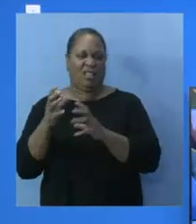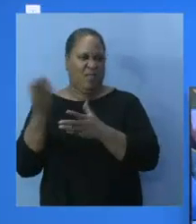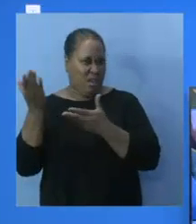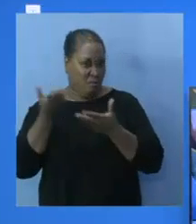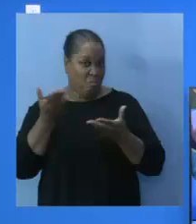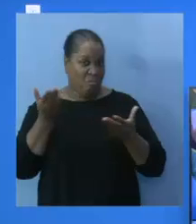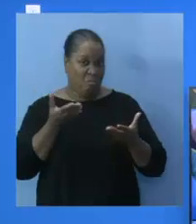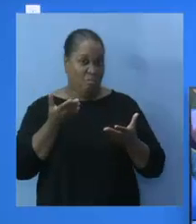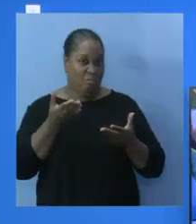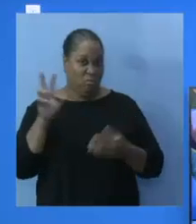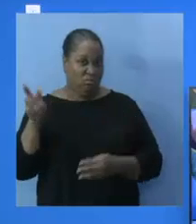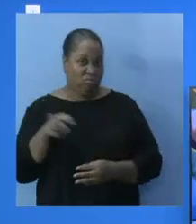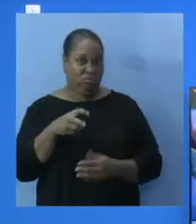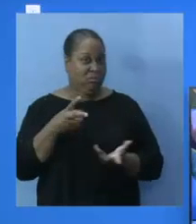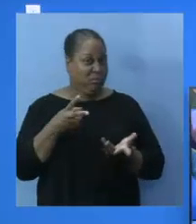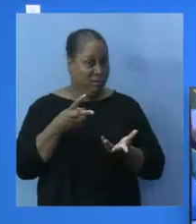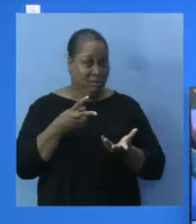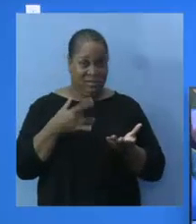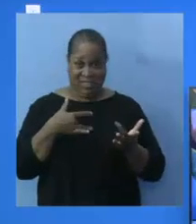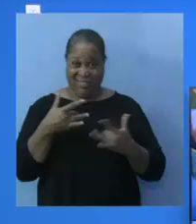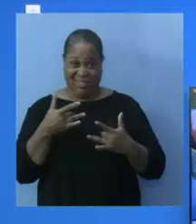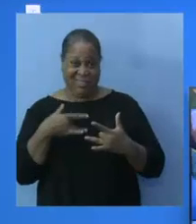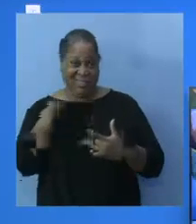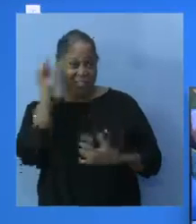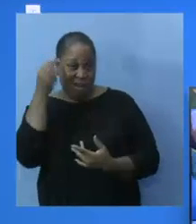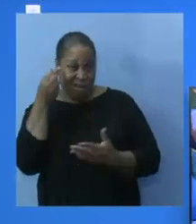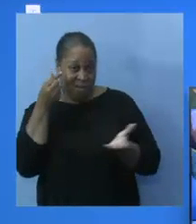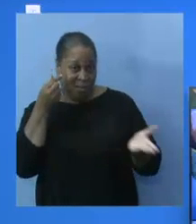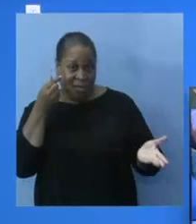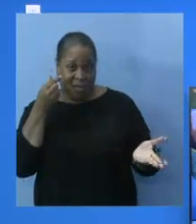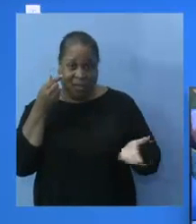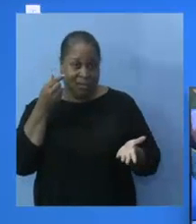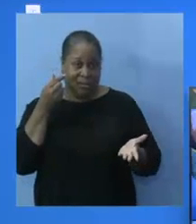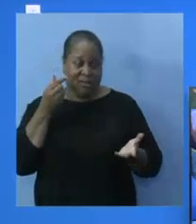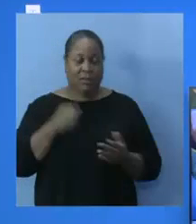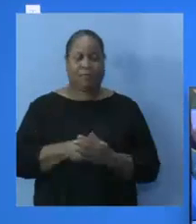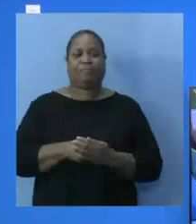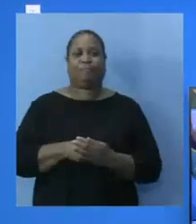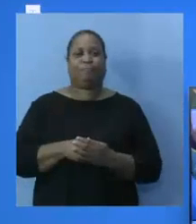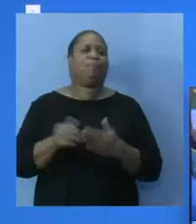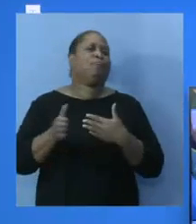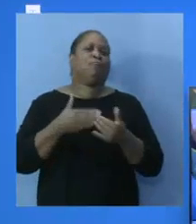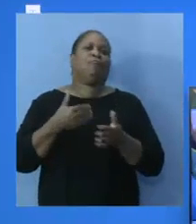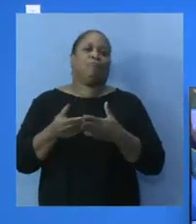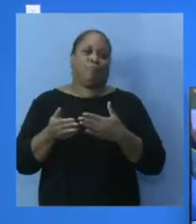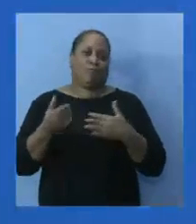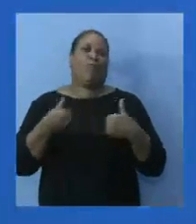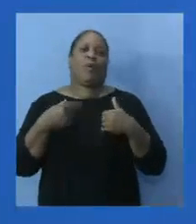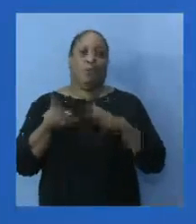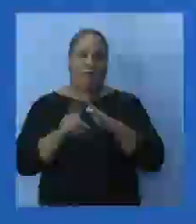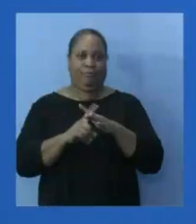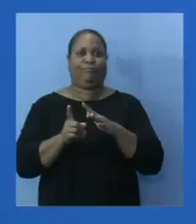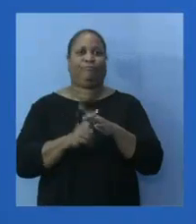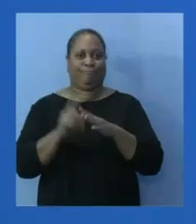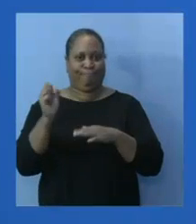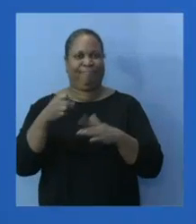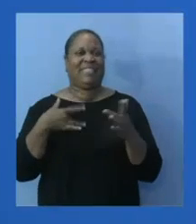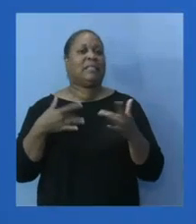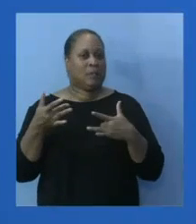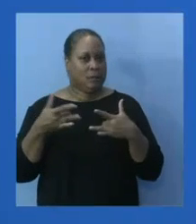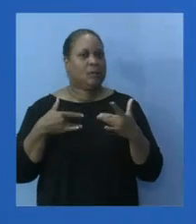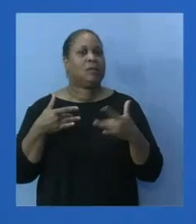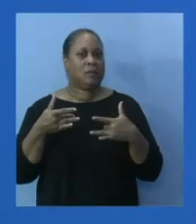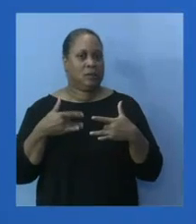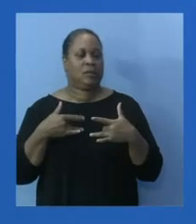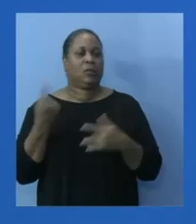that concern government at all, or not really? Well, whenever we have cases, it's obviously a concern.